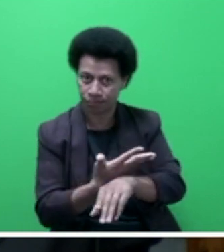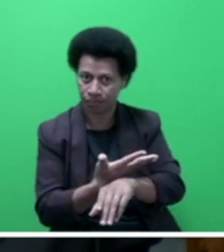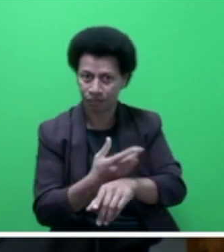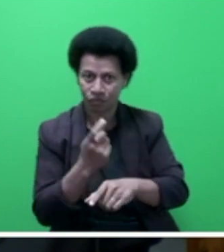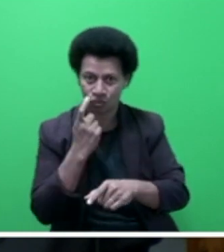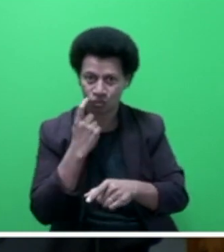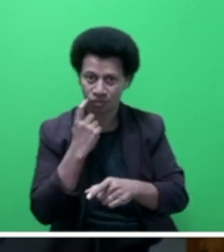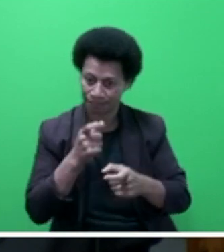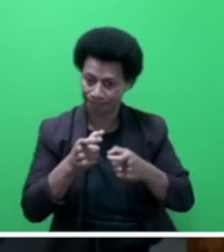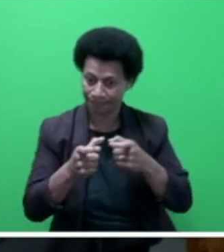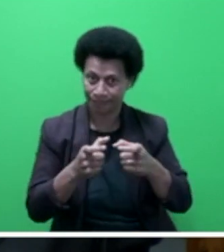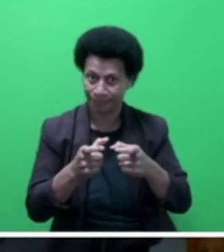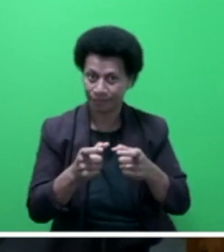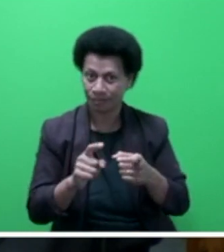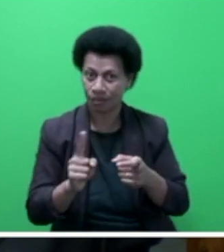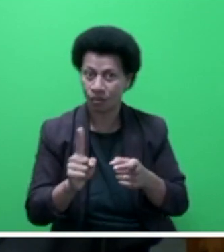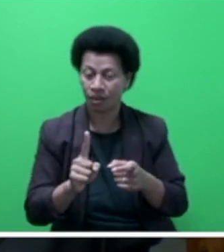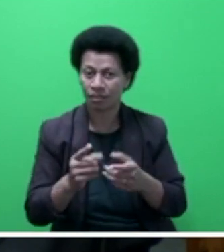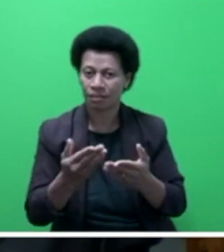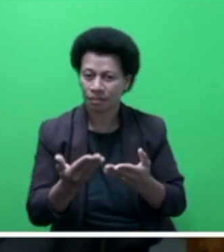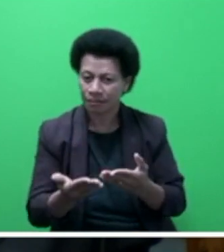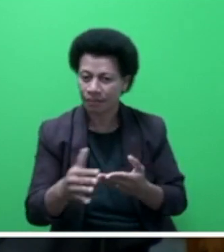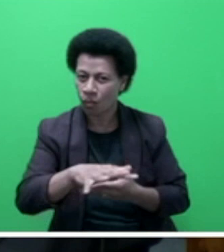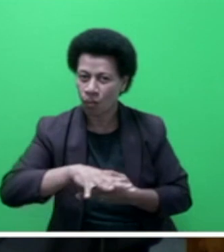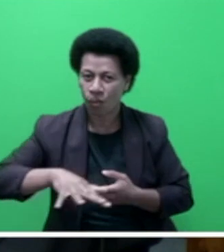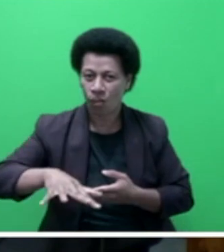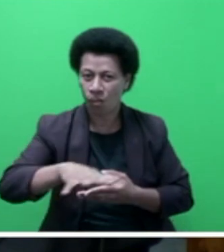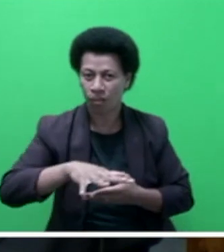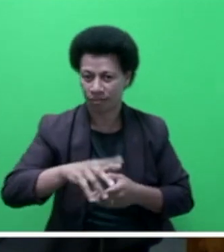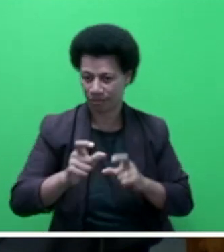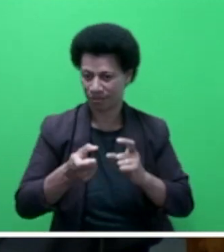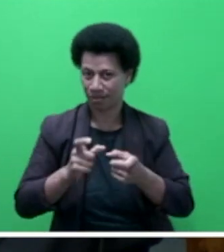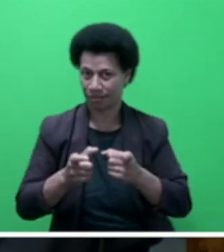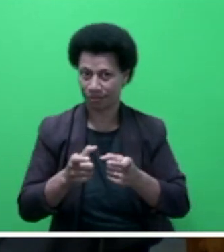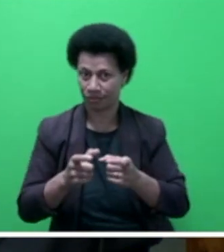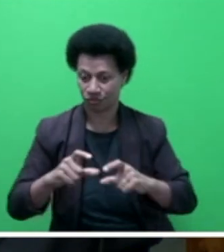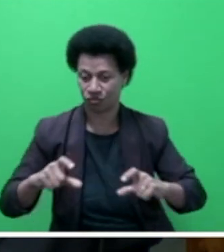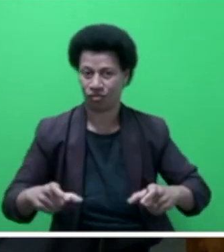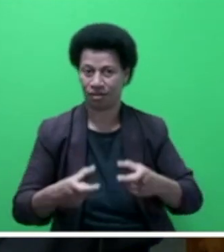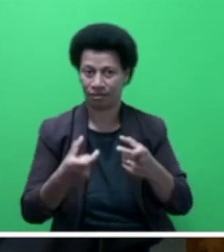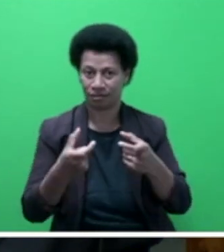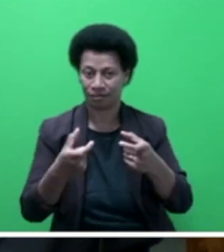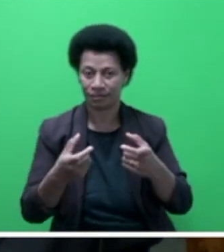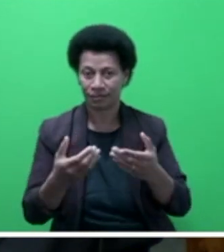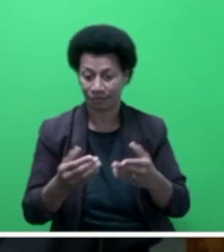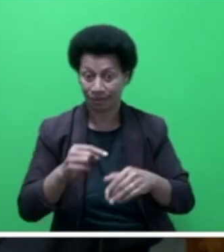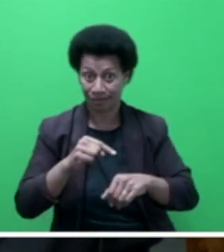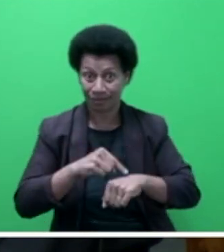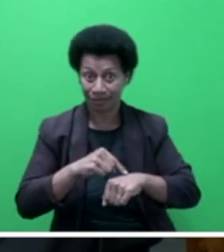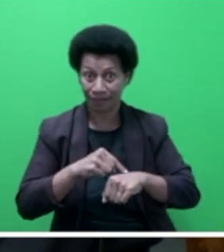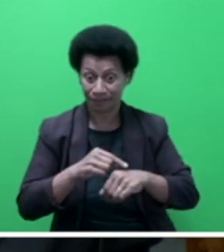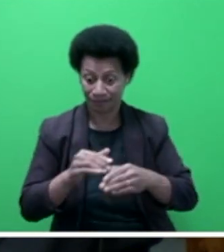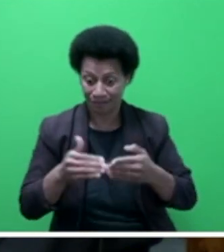direct and indirect implications of the pandemic and all our climate-related crises. When it comes to times like these, we as